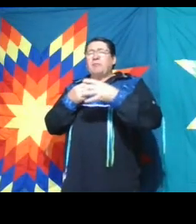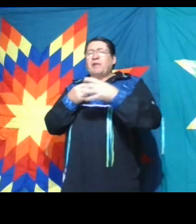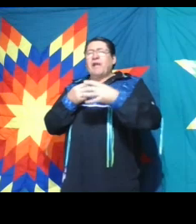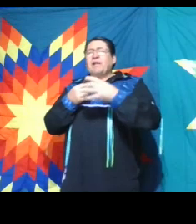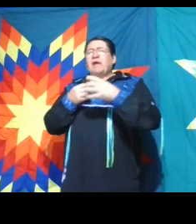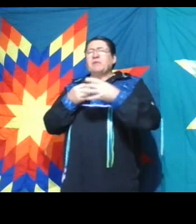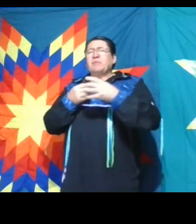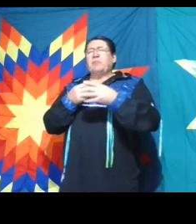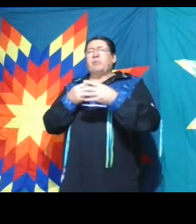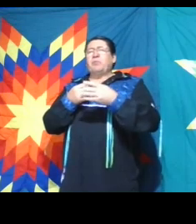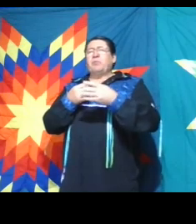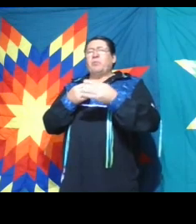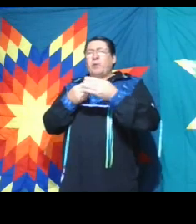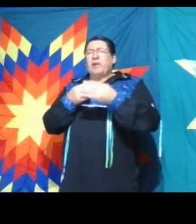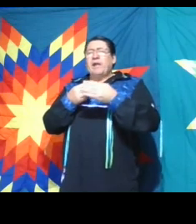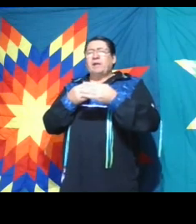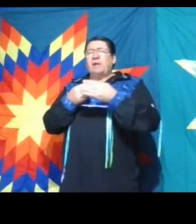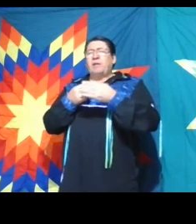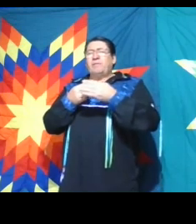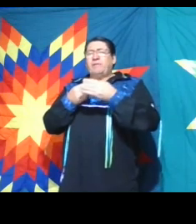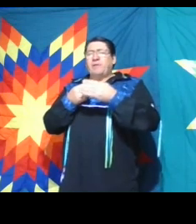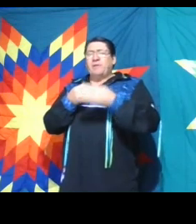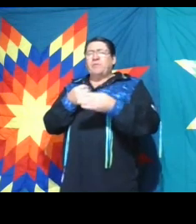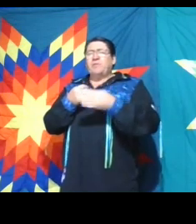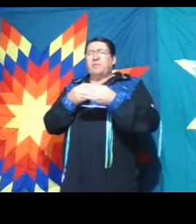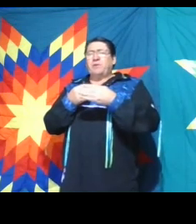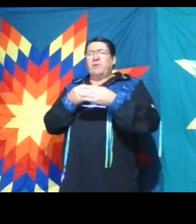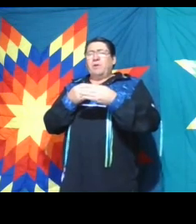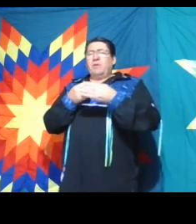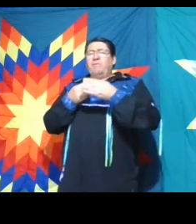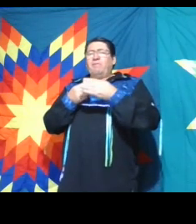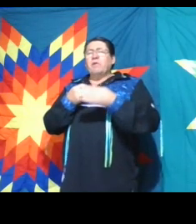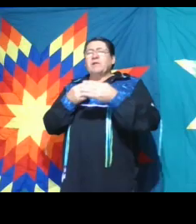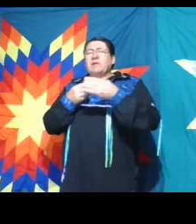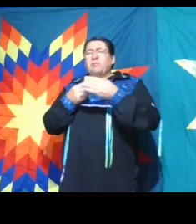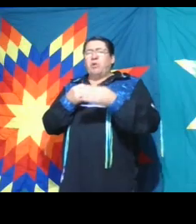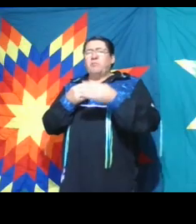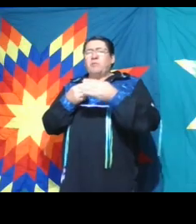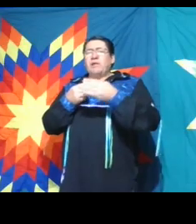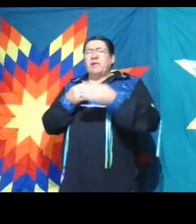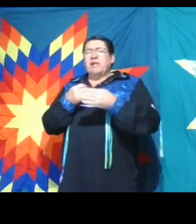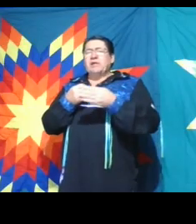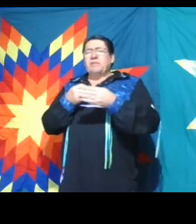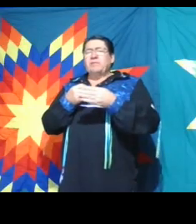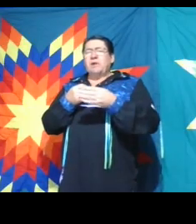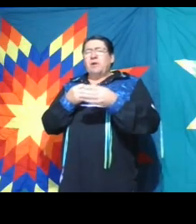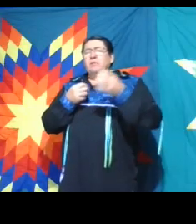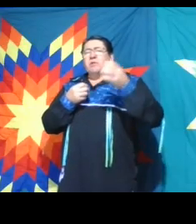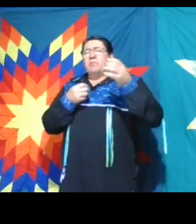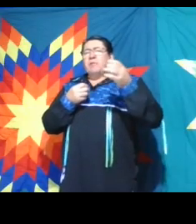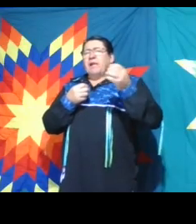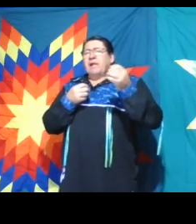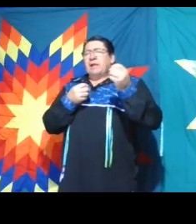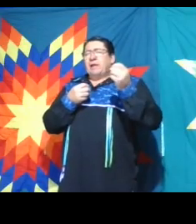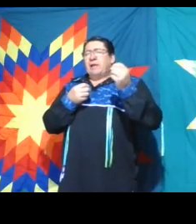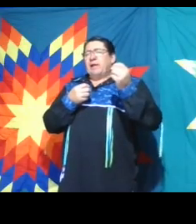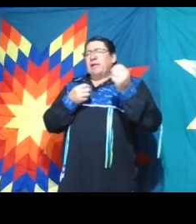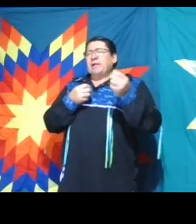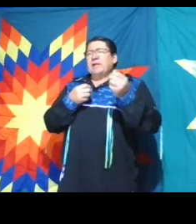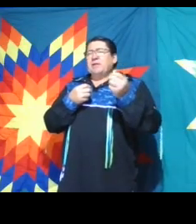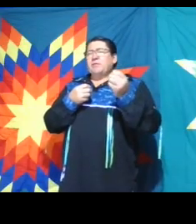a camp of 10,000 people, but we had a lot of youth-focused employment initiatives. So I'm